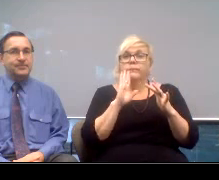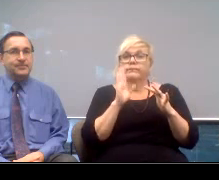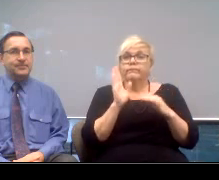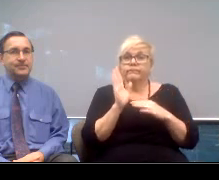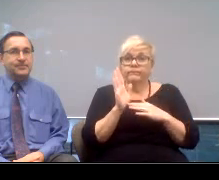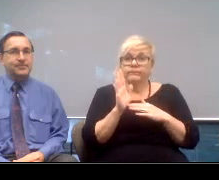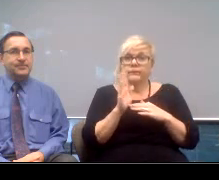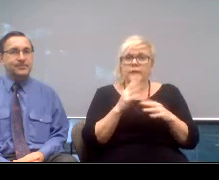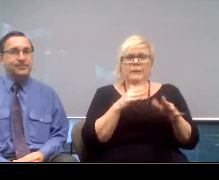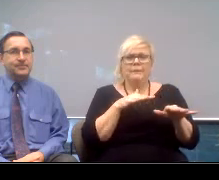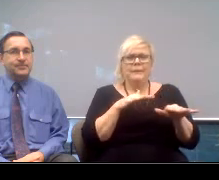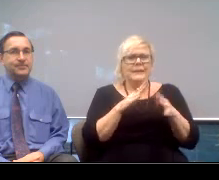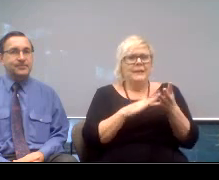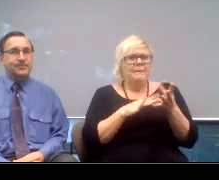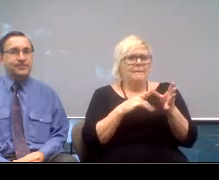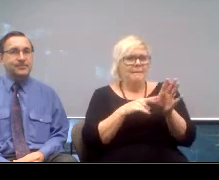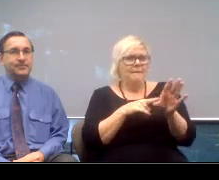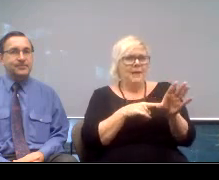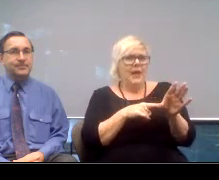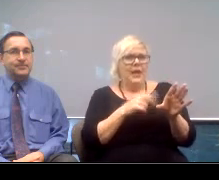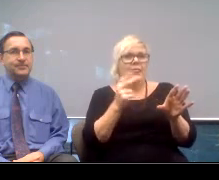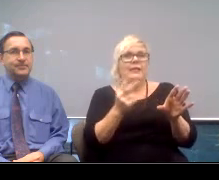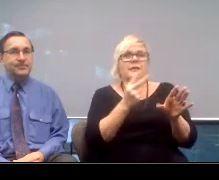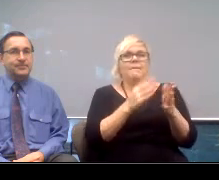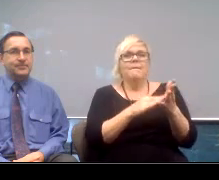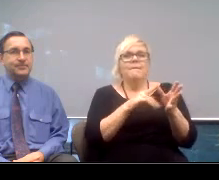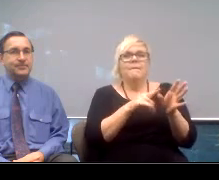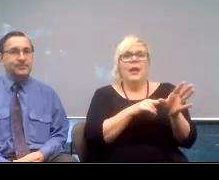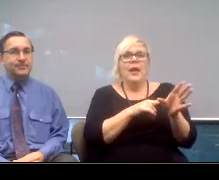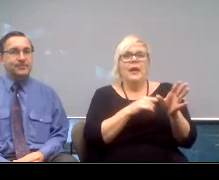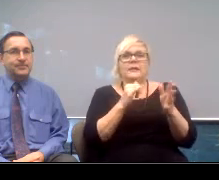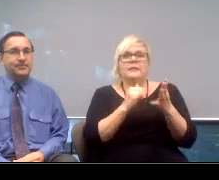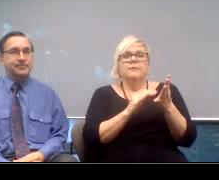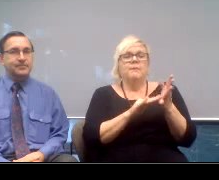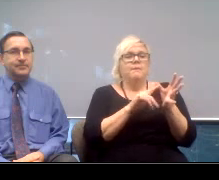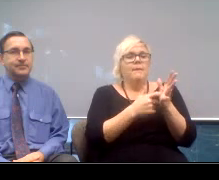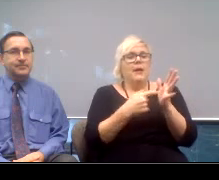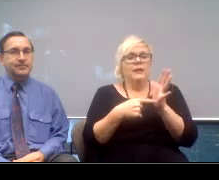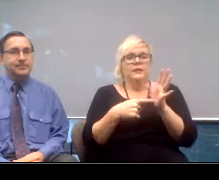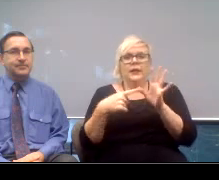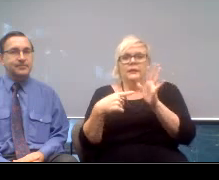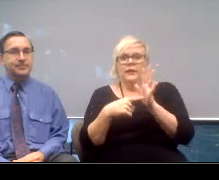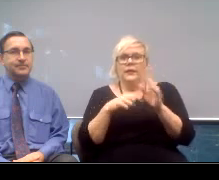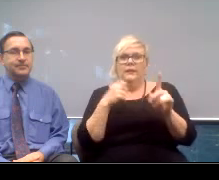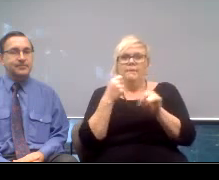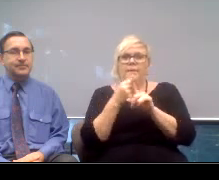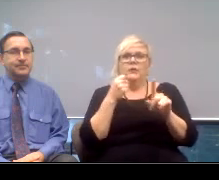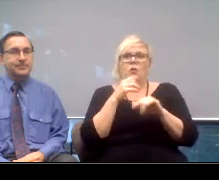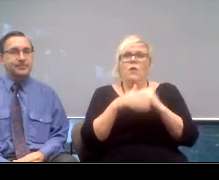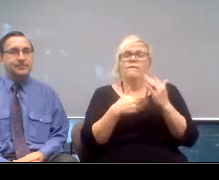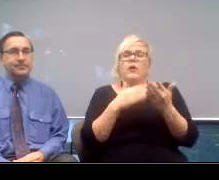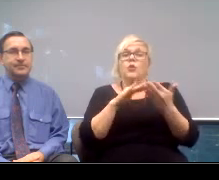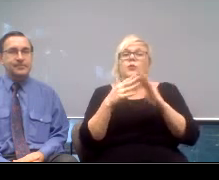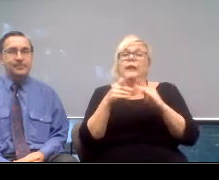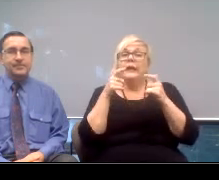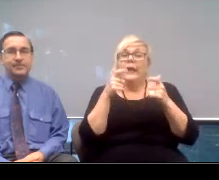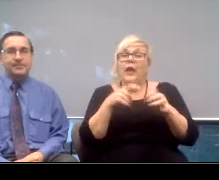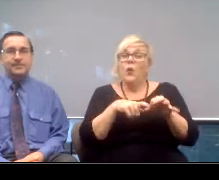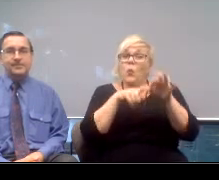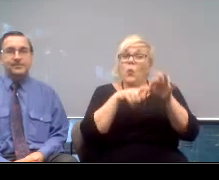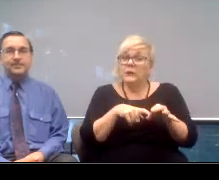May. We're looking on the 2nd of May, what impact does Smart AT have in the quality of